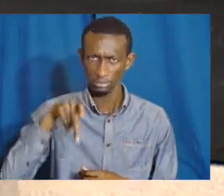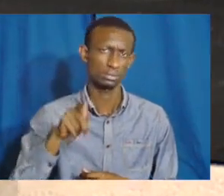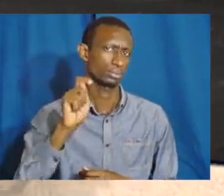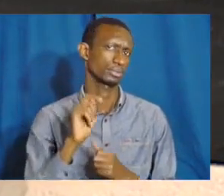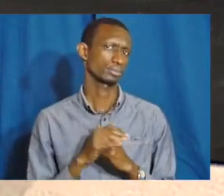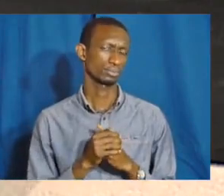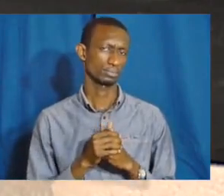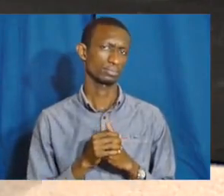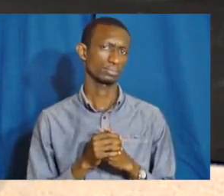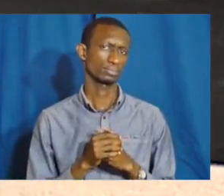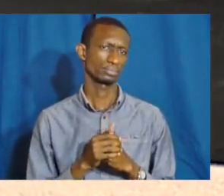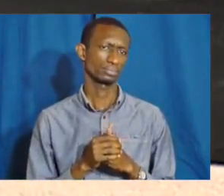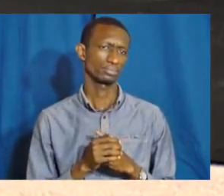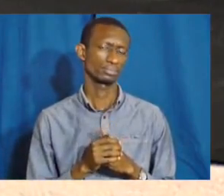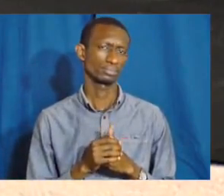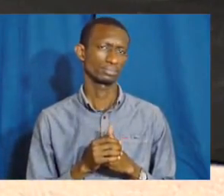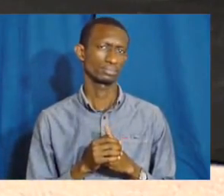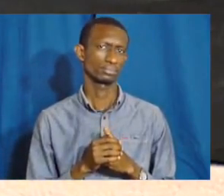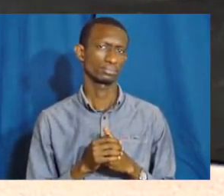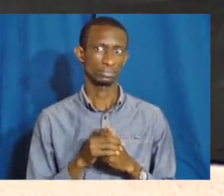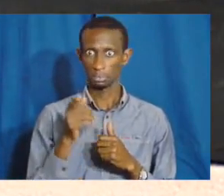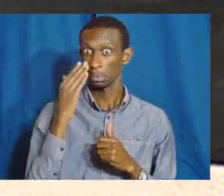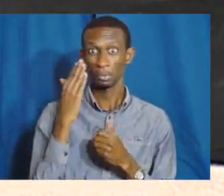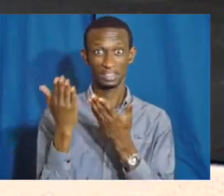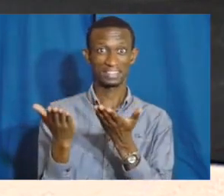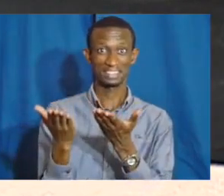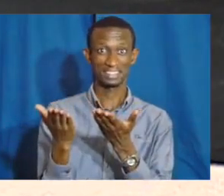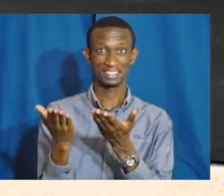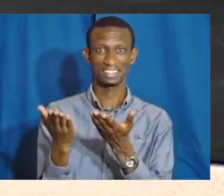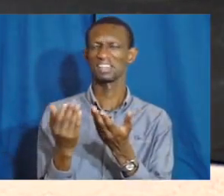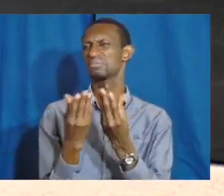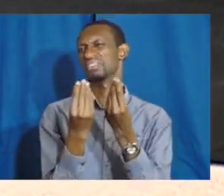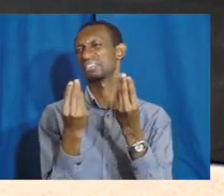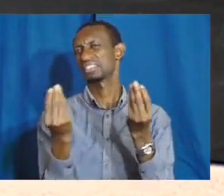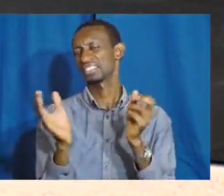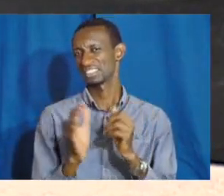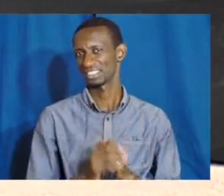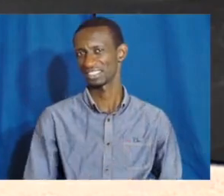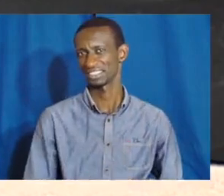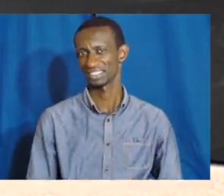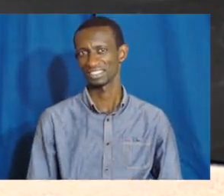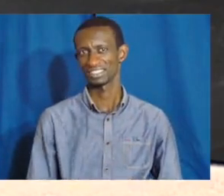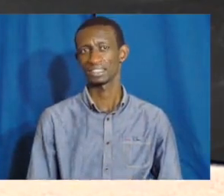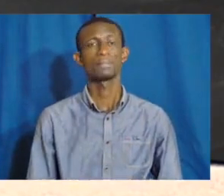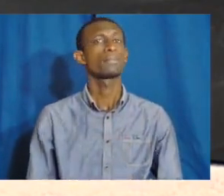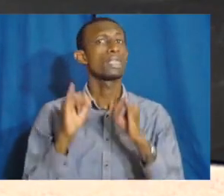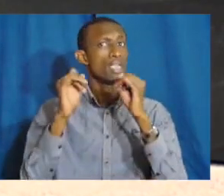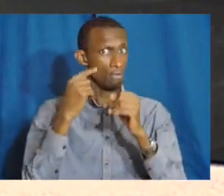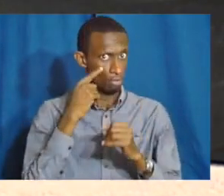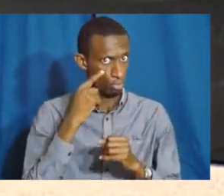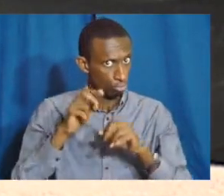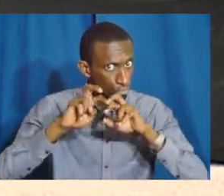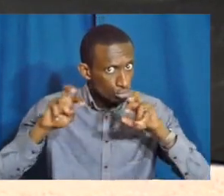This is x-intercept. Do you see? Very easy. When you are looking